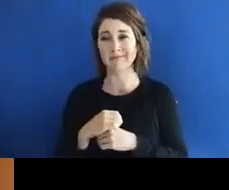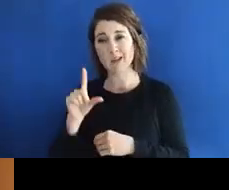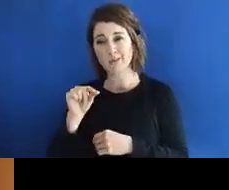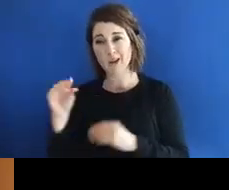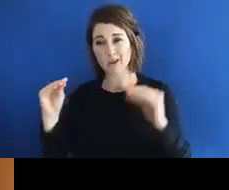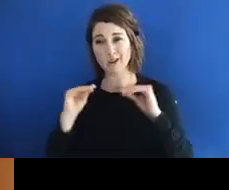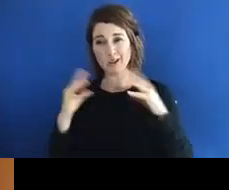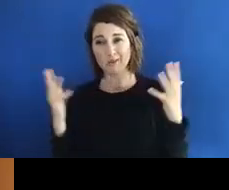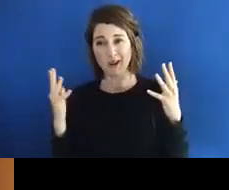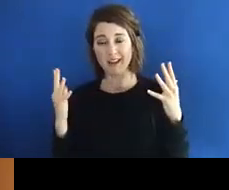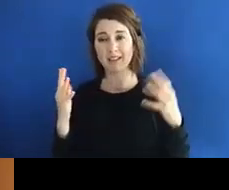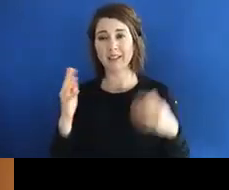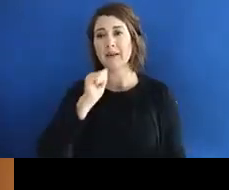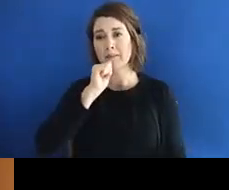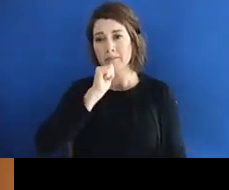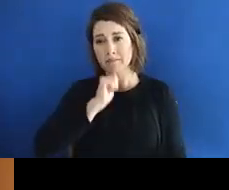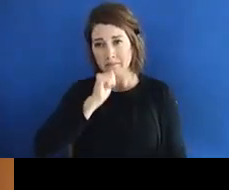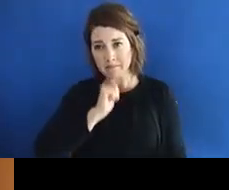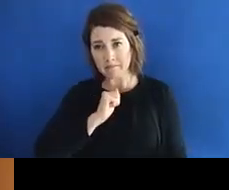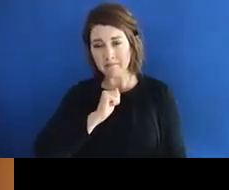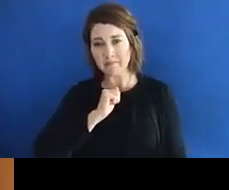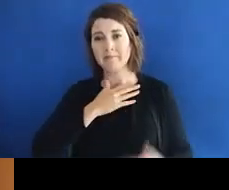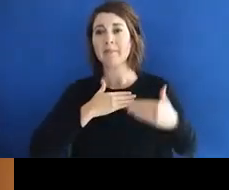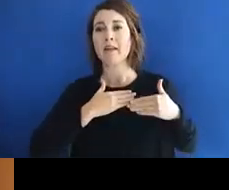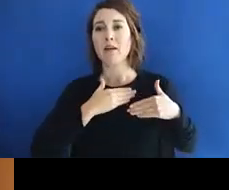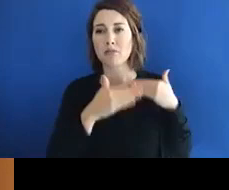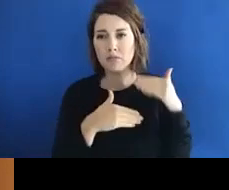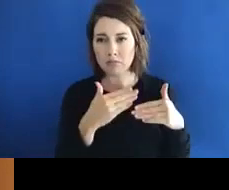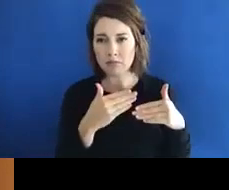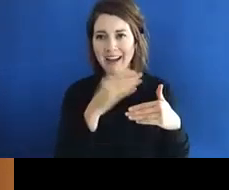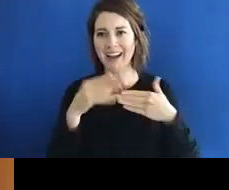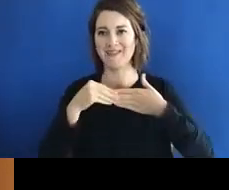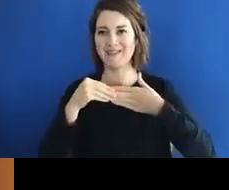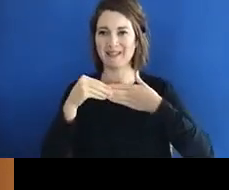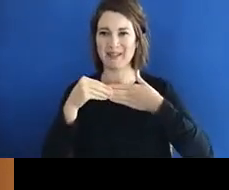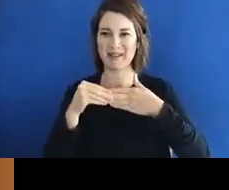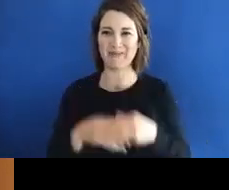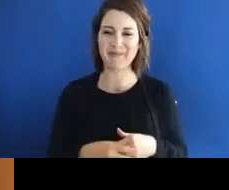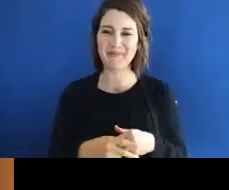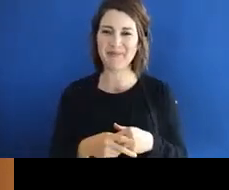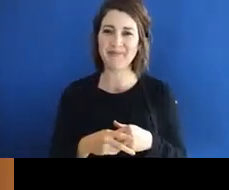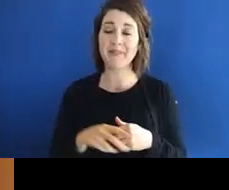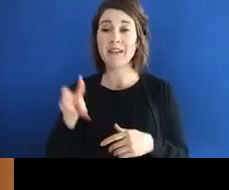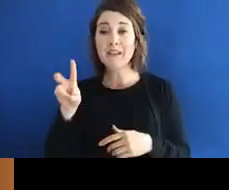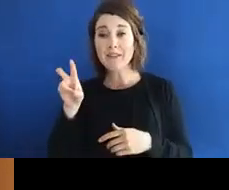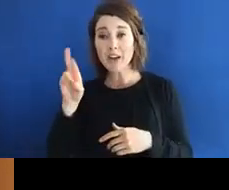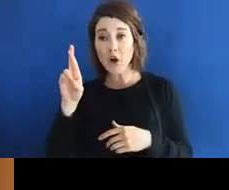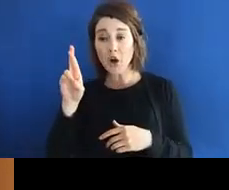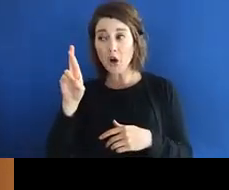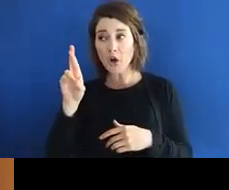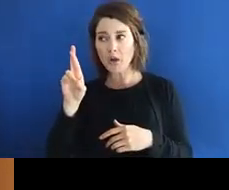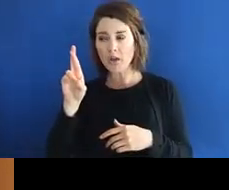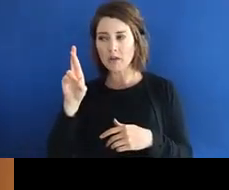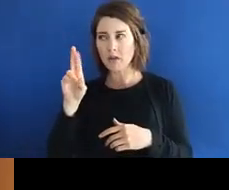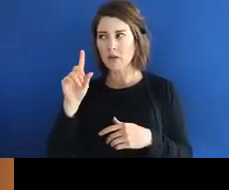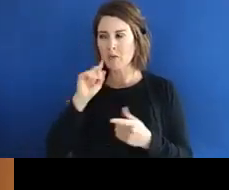is patience, compassion, and a lot of flexibility. VR has learned how to turn our services into a virtual